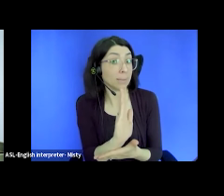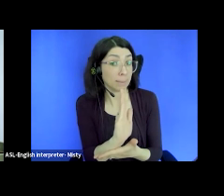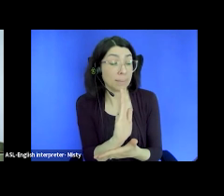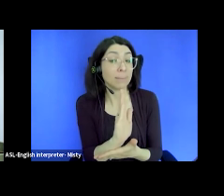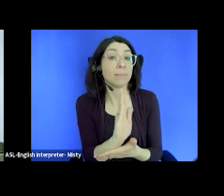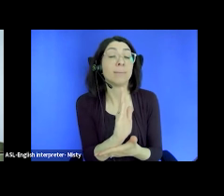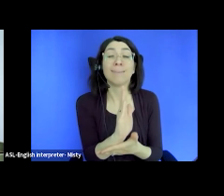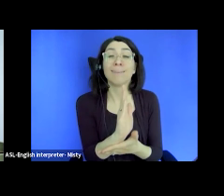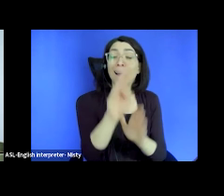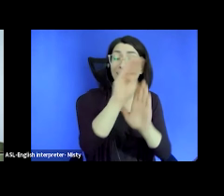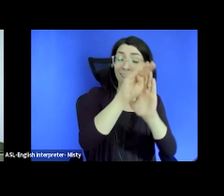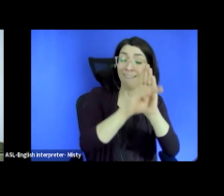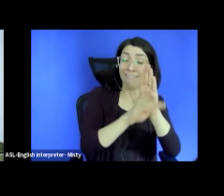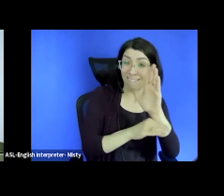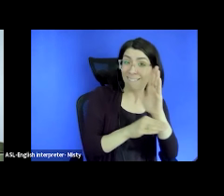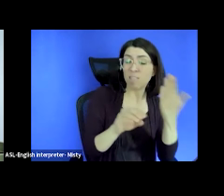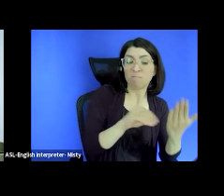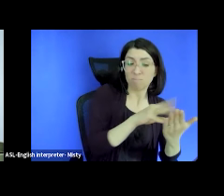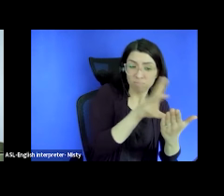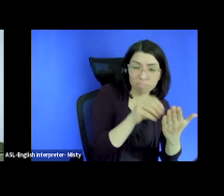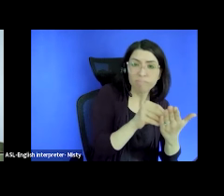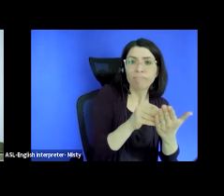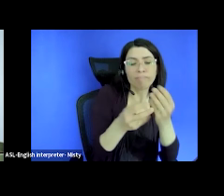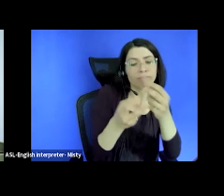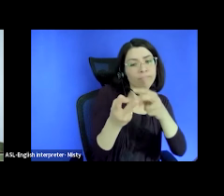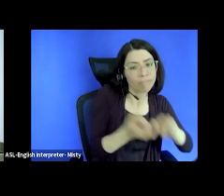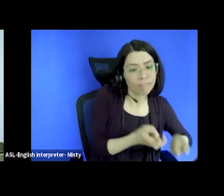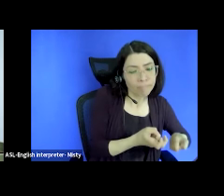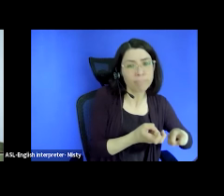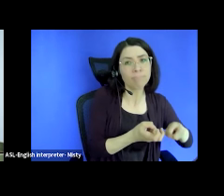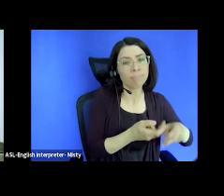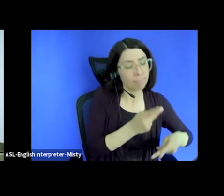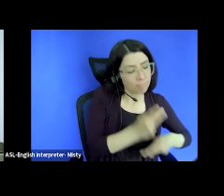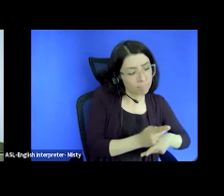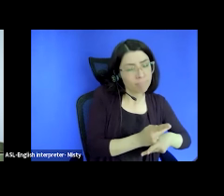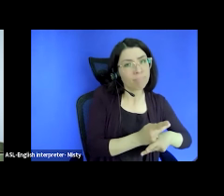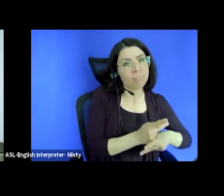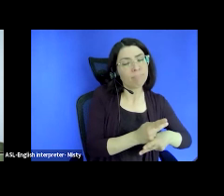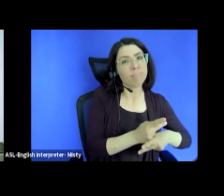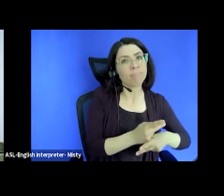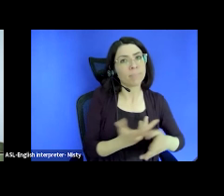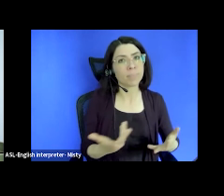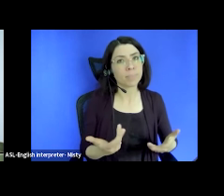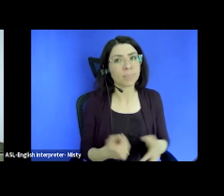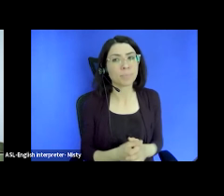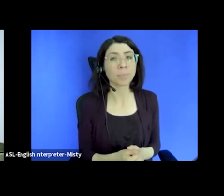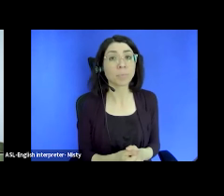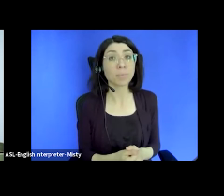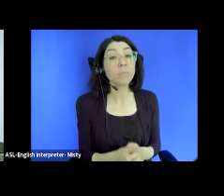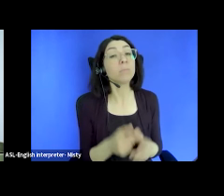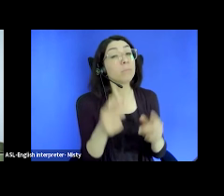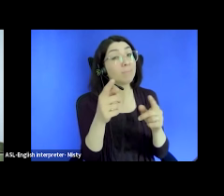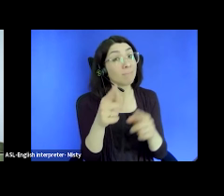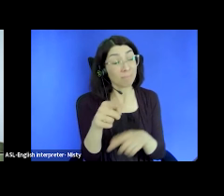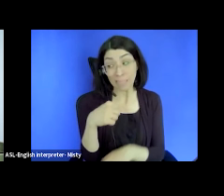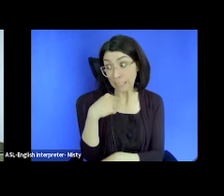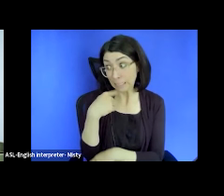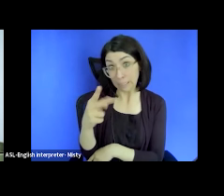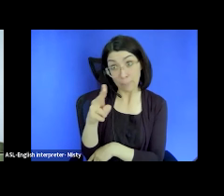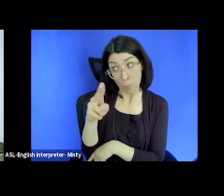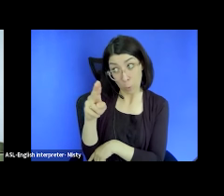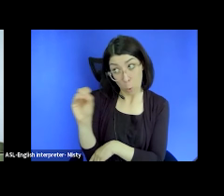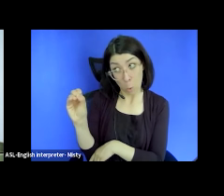screenshot, or revisit it quite often to remind yourself. It's more of validating that, hey, you do have the right to say no. You don't need to